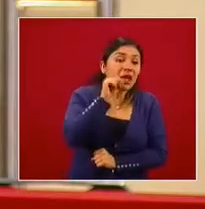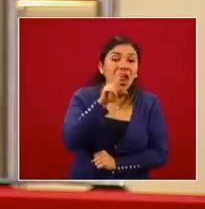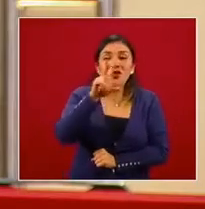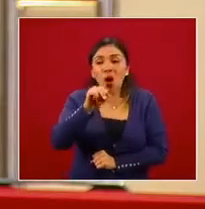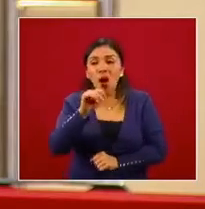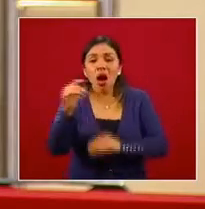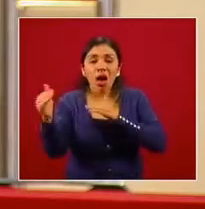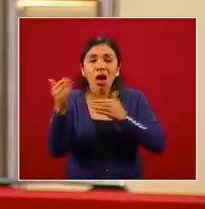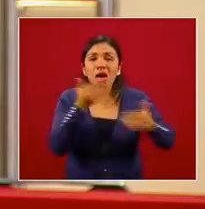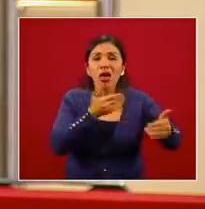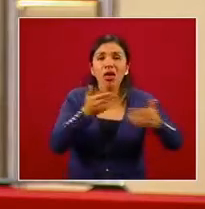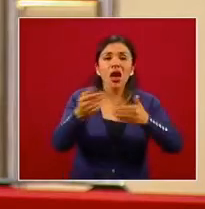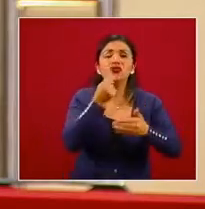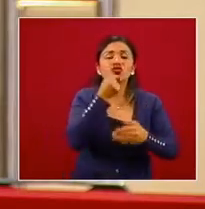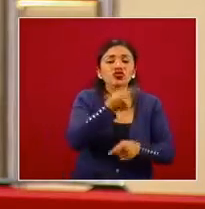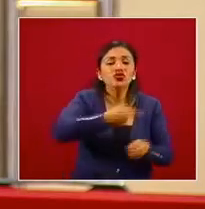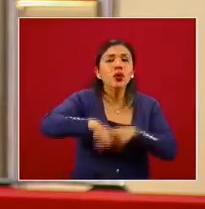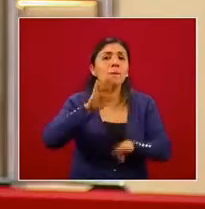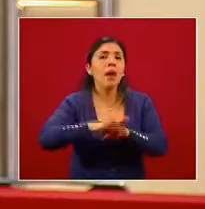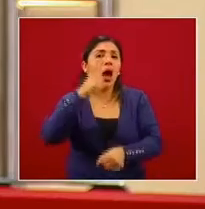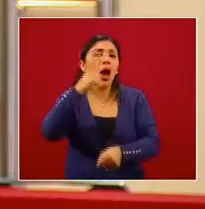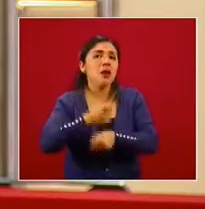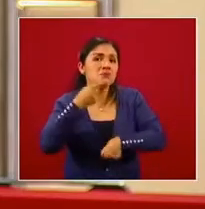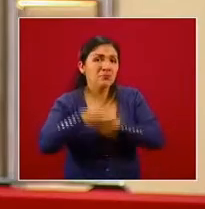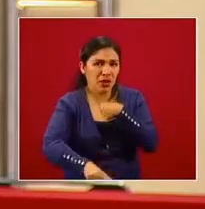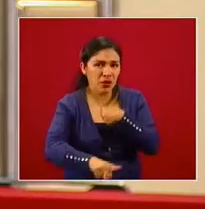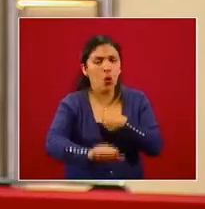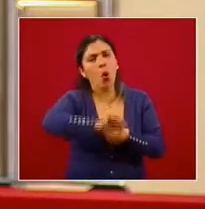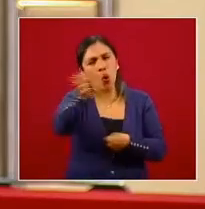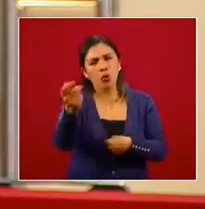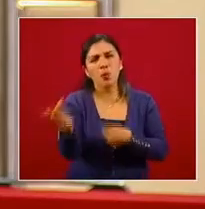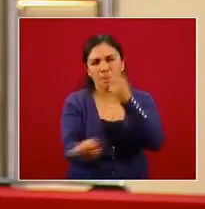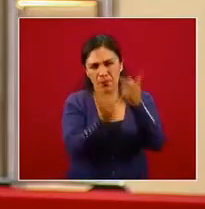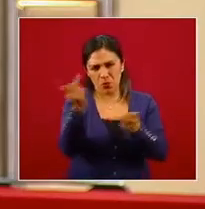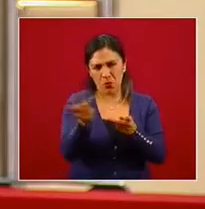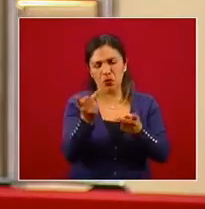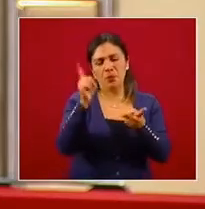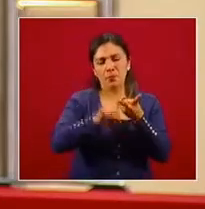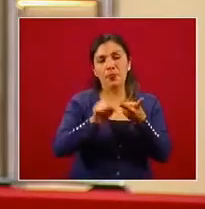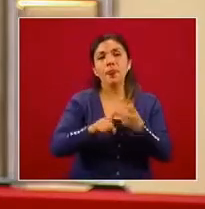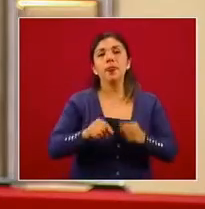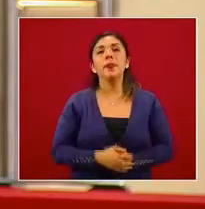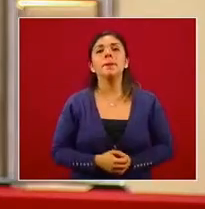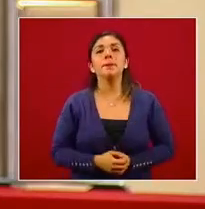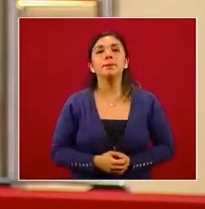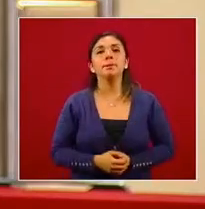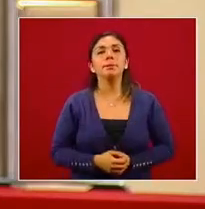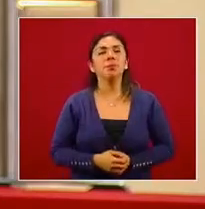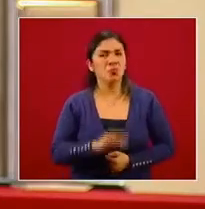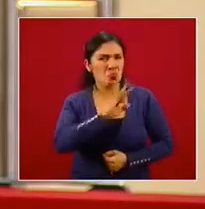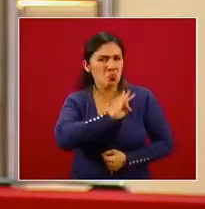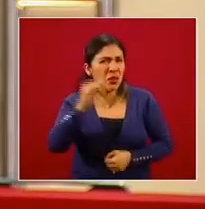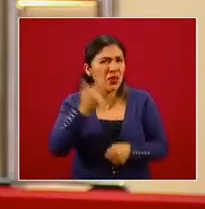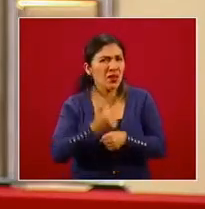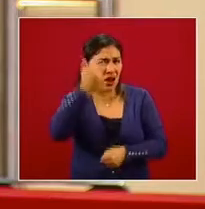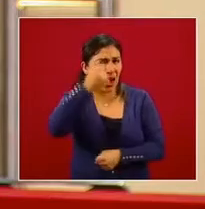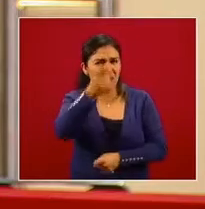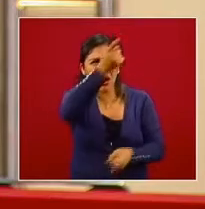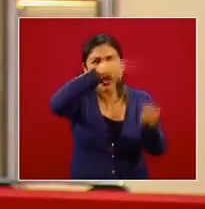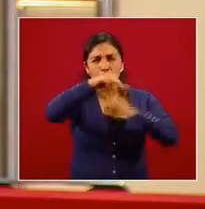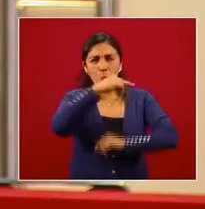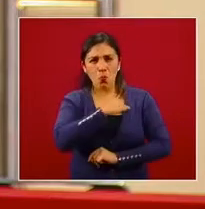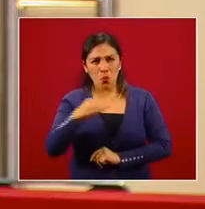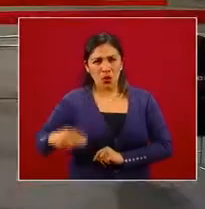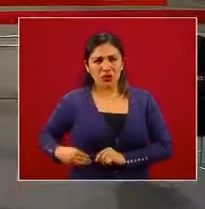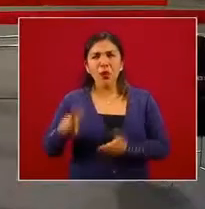this whole yes, no game? And a second question that has to do with my first question as well, is